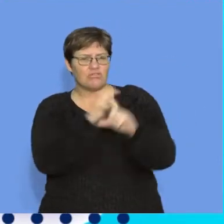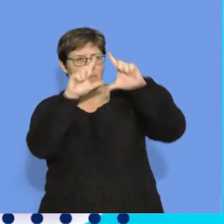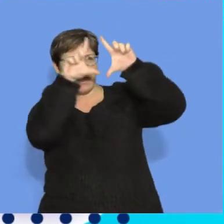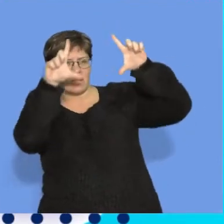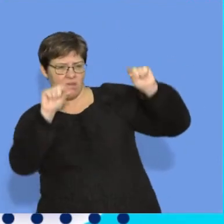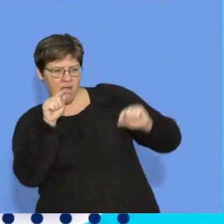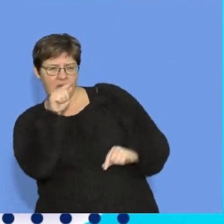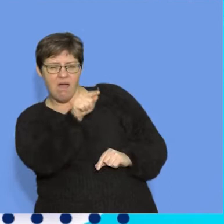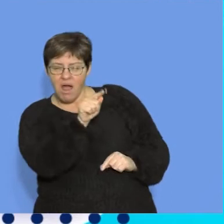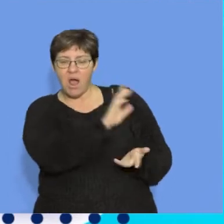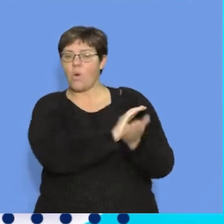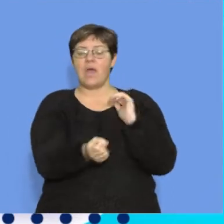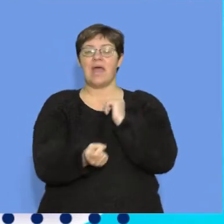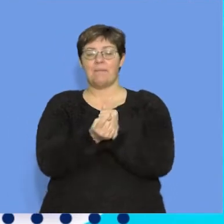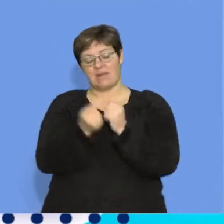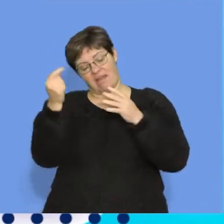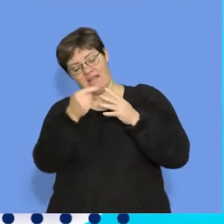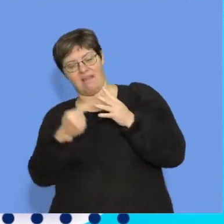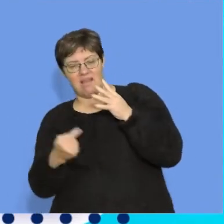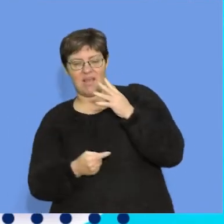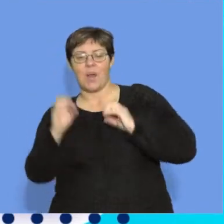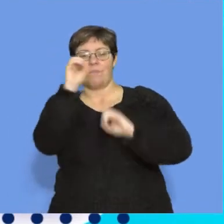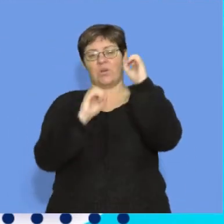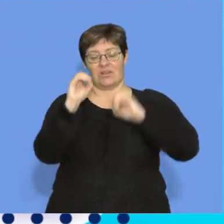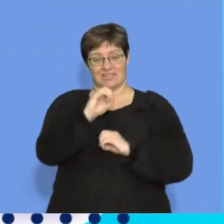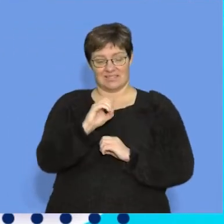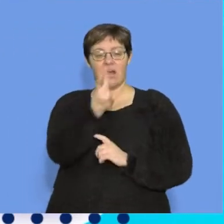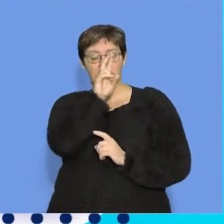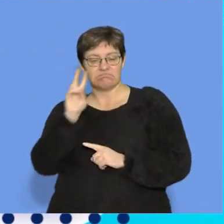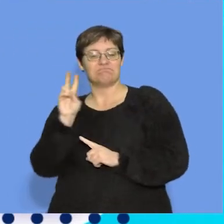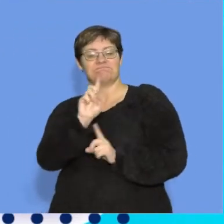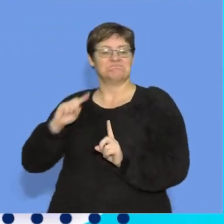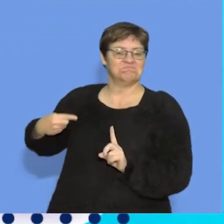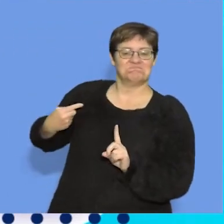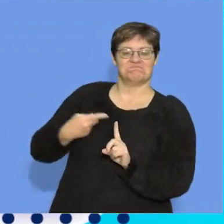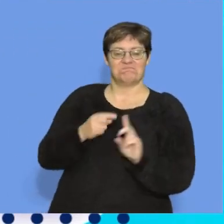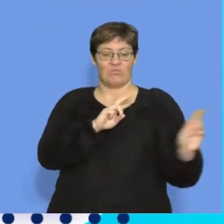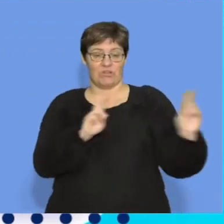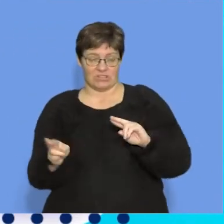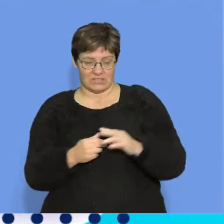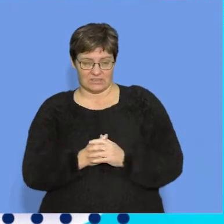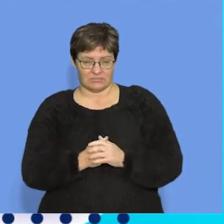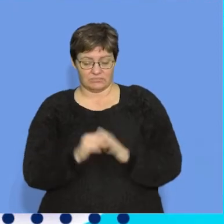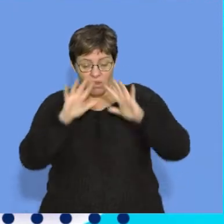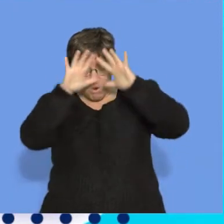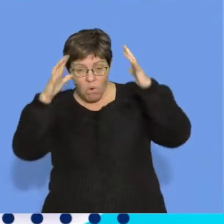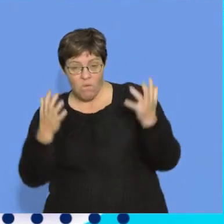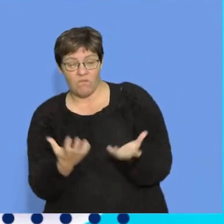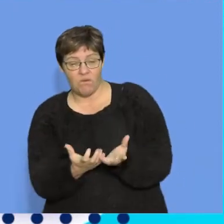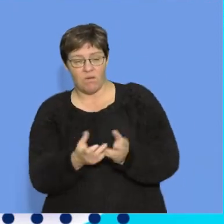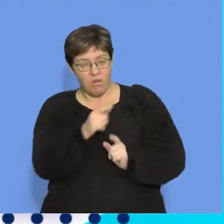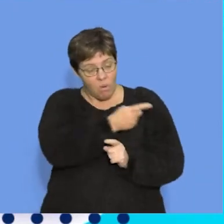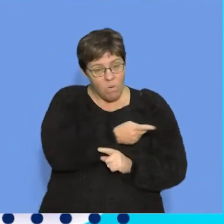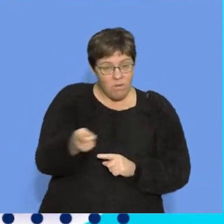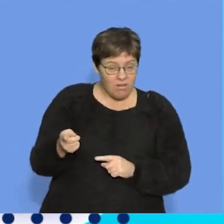picture of what's happening to all the molecules as we look at the course of reaction. Overall, at the end of the